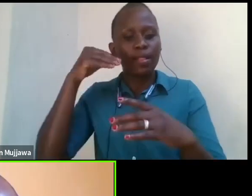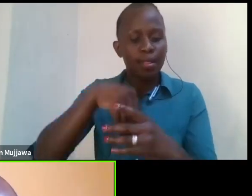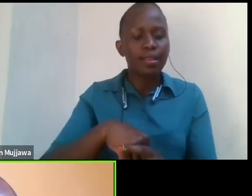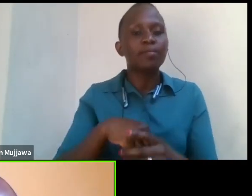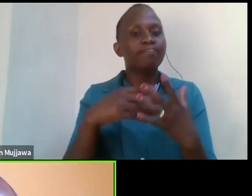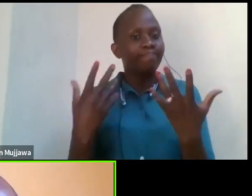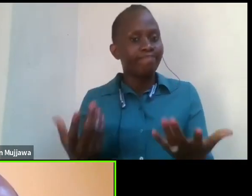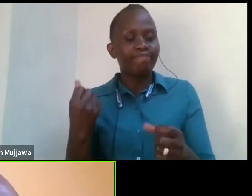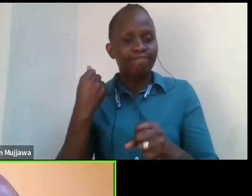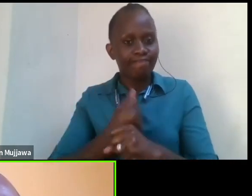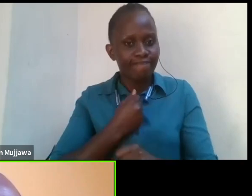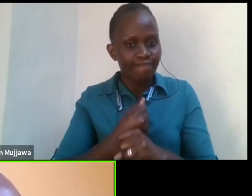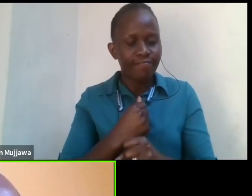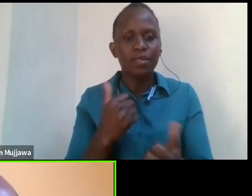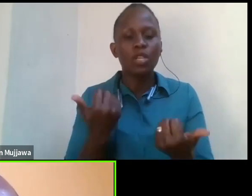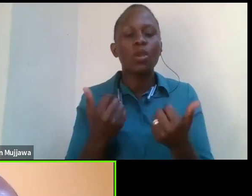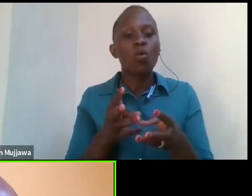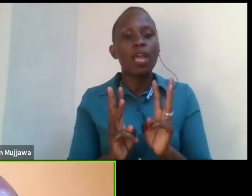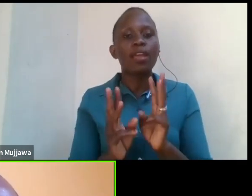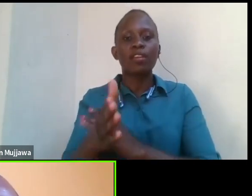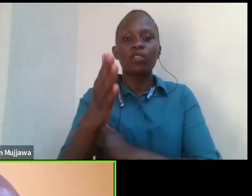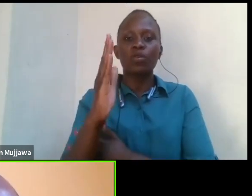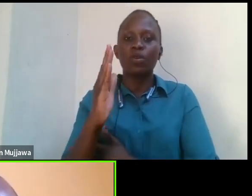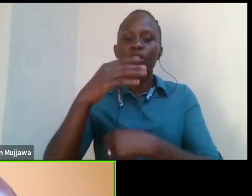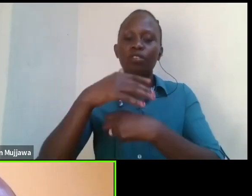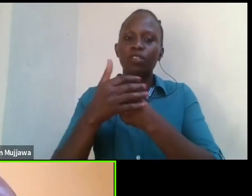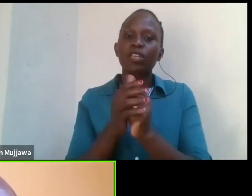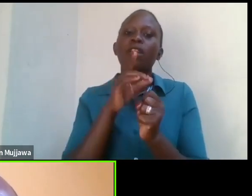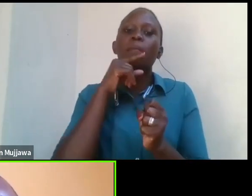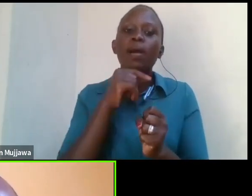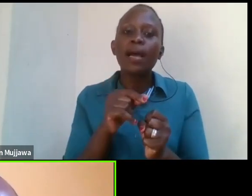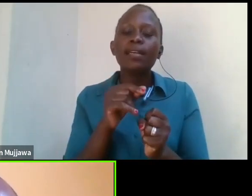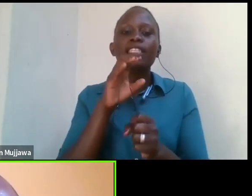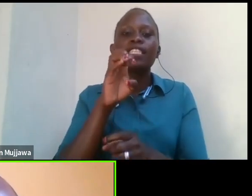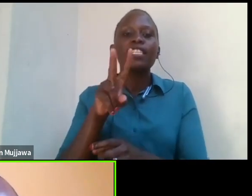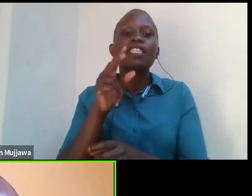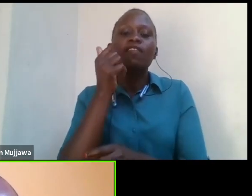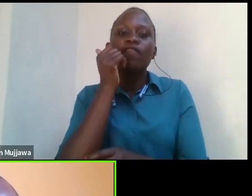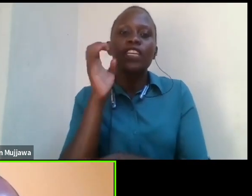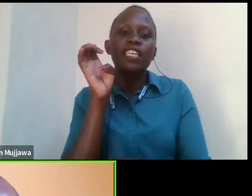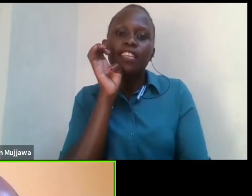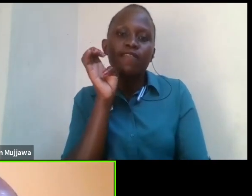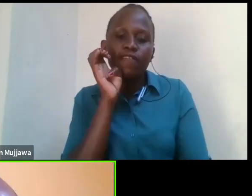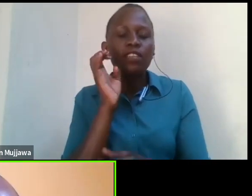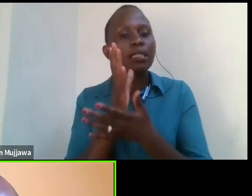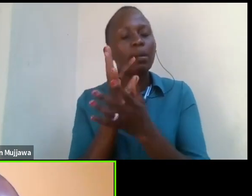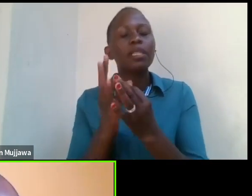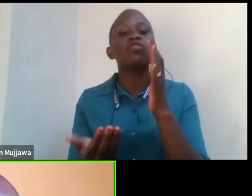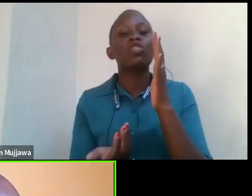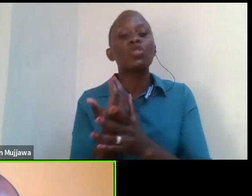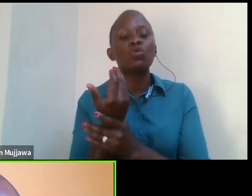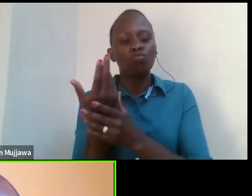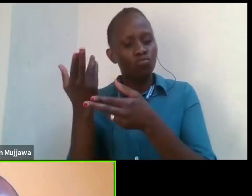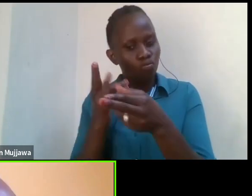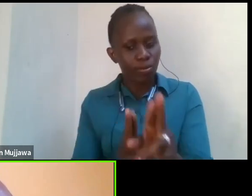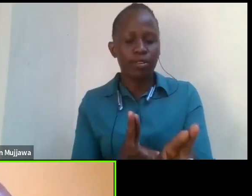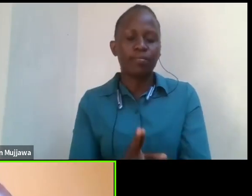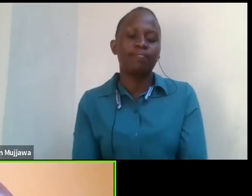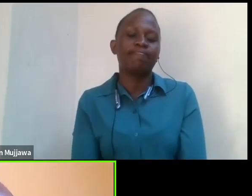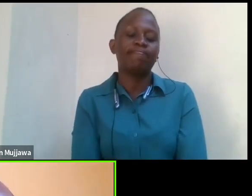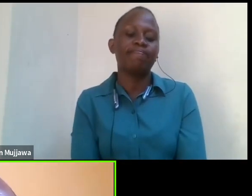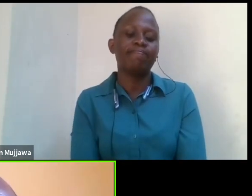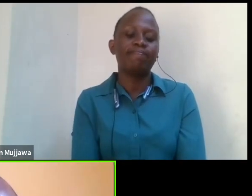being. The way God created man, created Adam and Eve, created you, it was something new that came into existence.